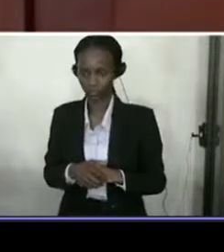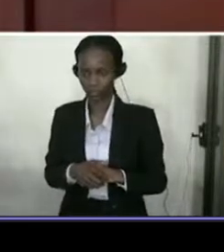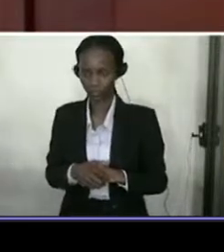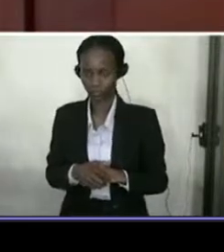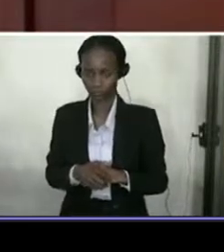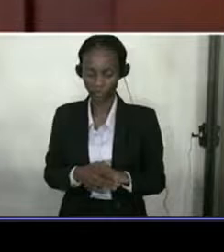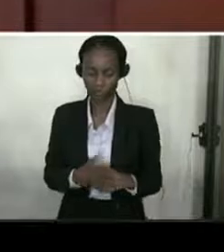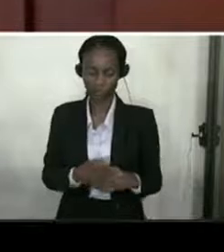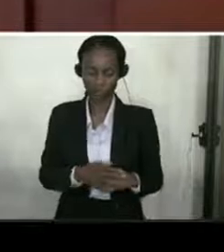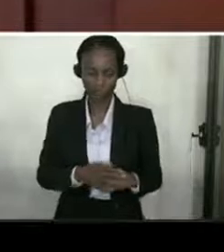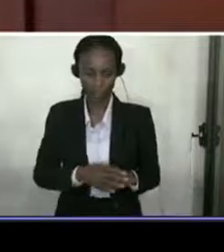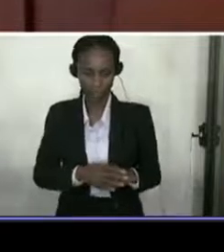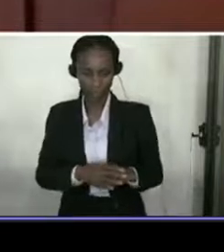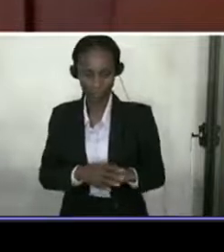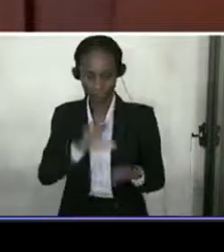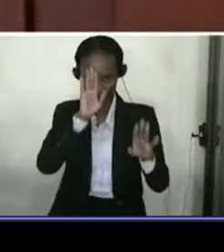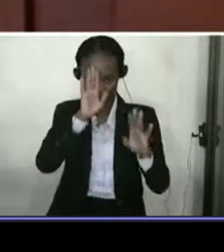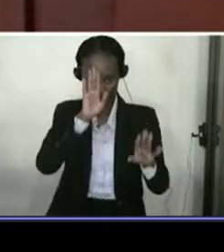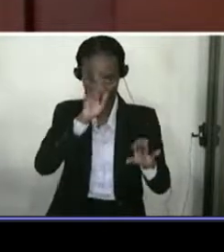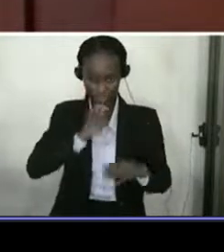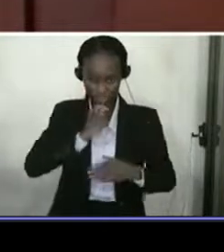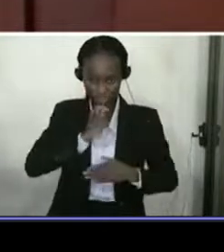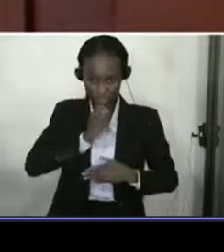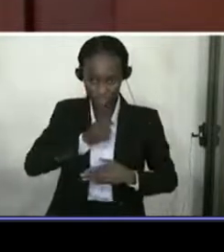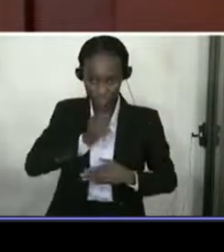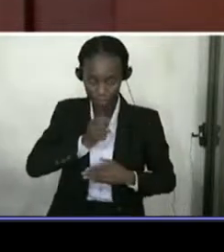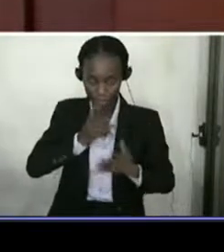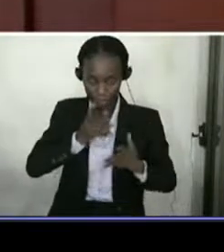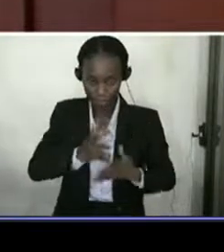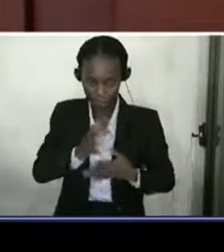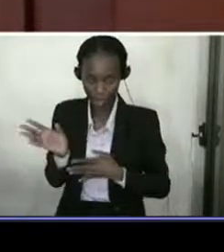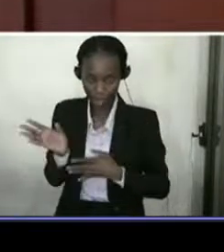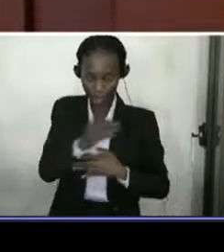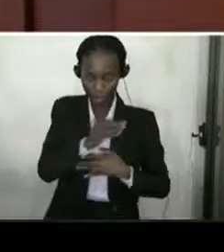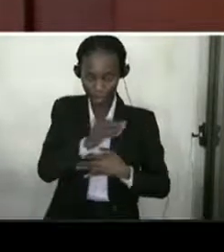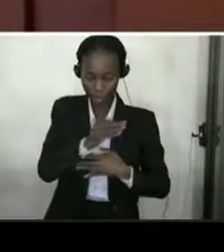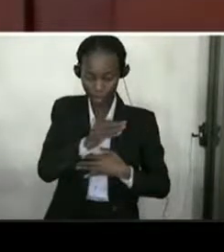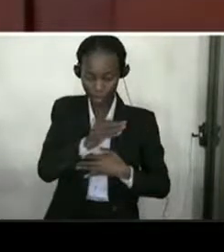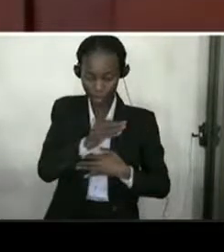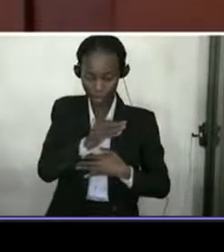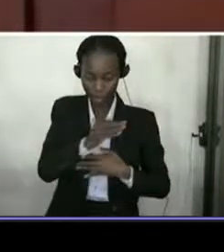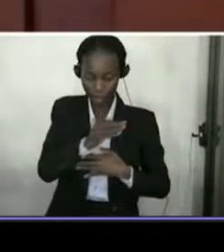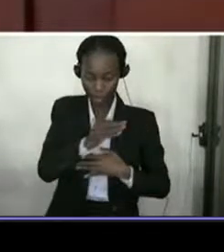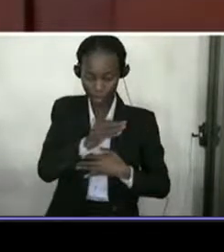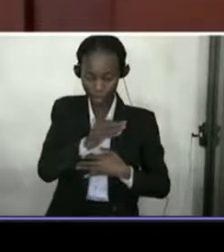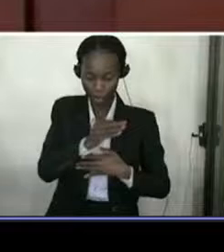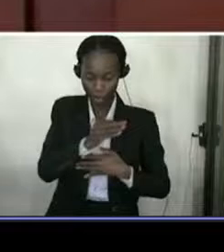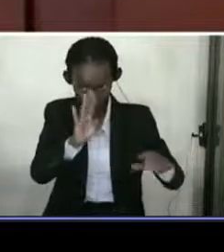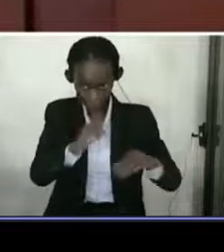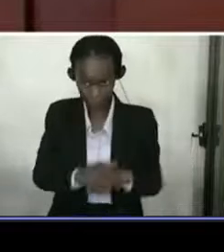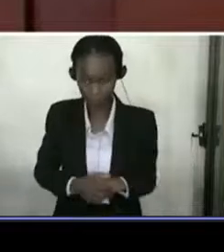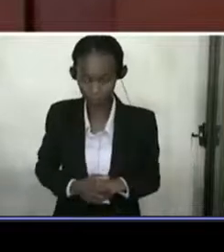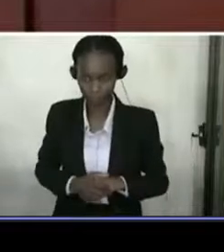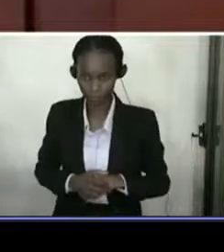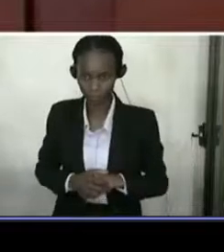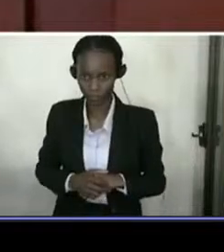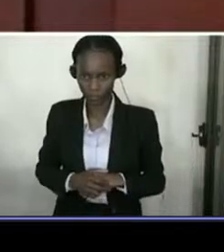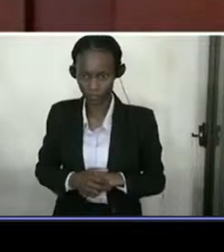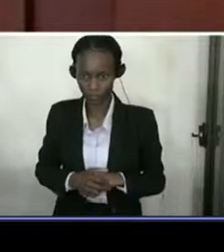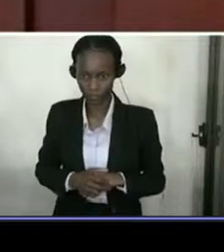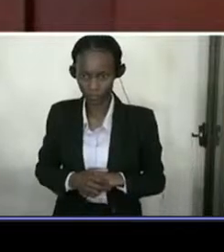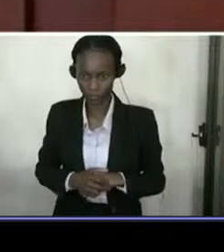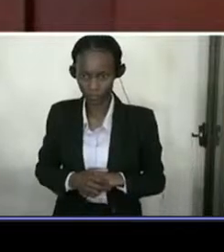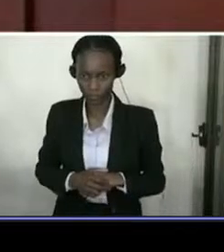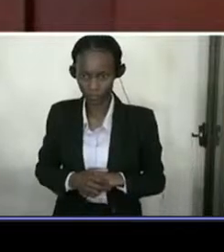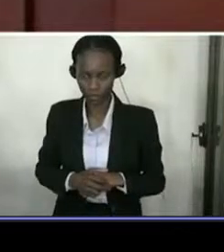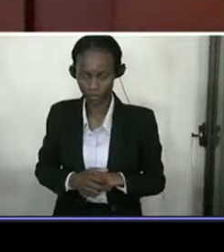Siyabingelela kuwe somlomo. Namalunga wonke esishayamthetho sakithi KwaZulu-Natal. Sikhuza umhlola ngesehlo